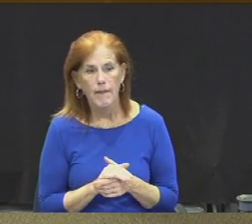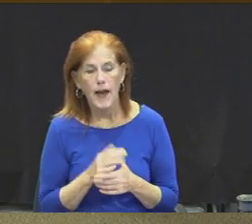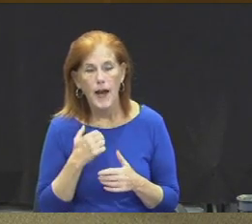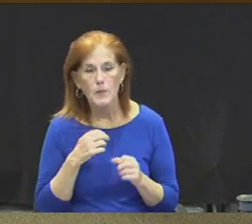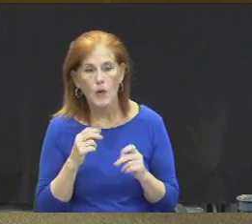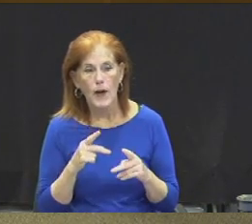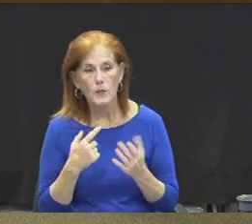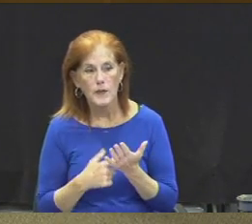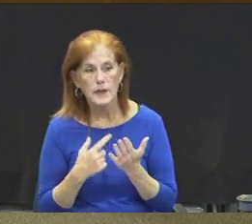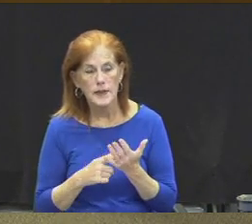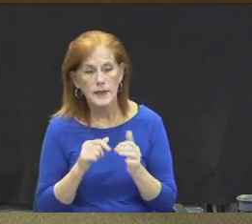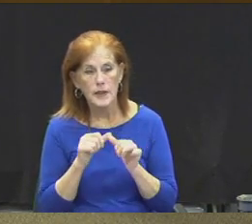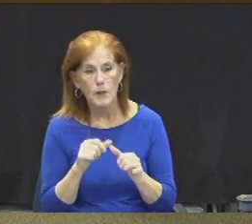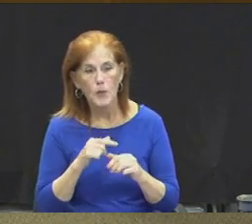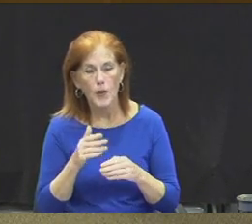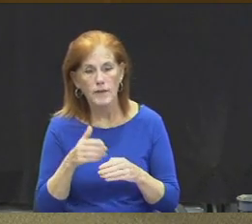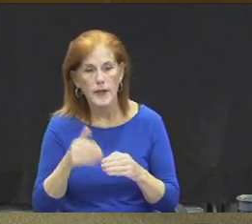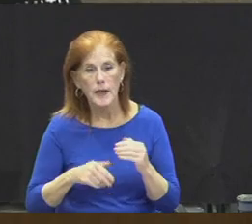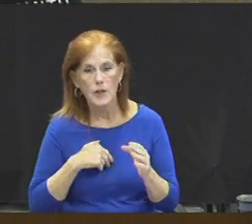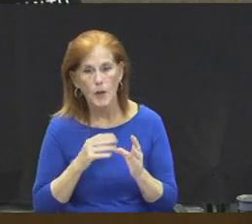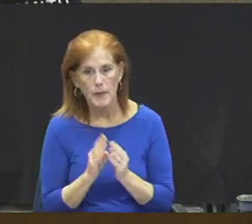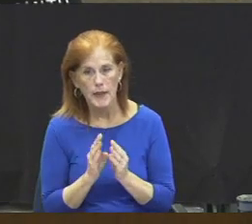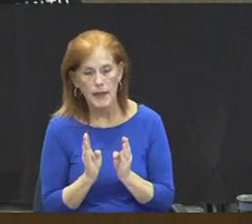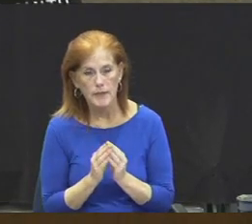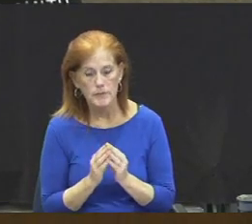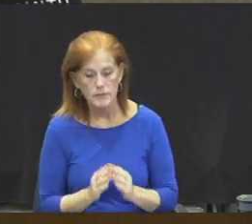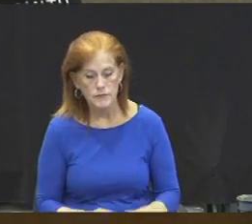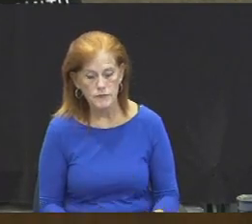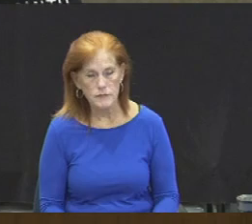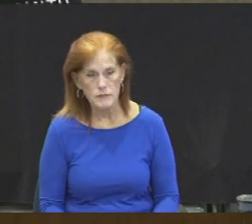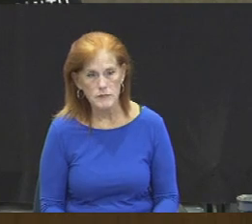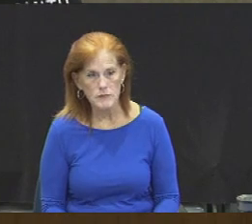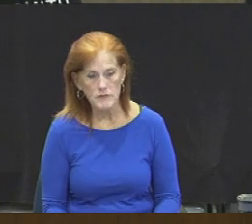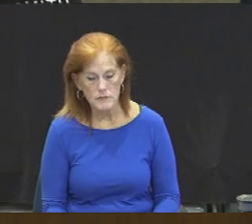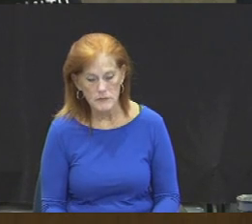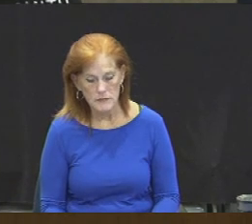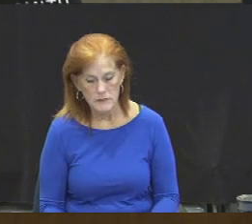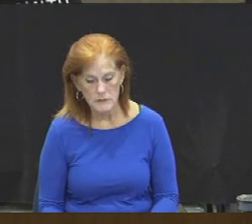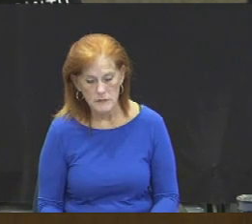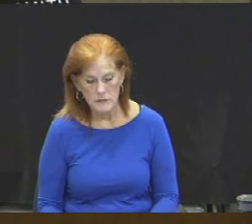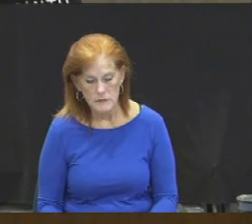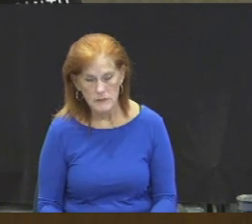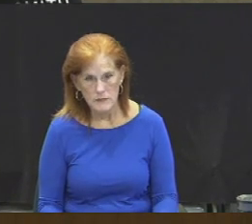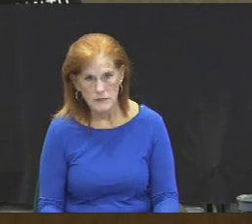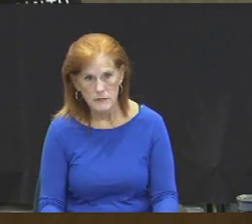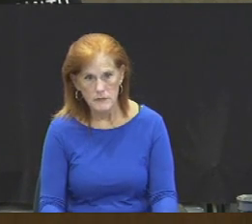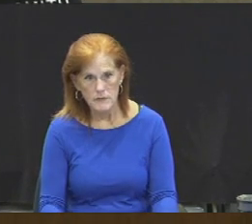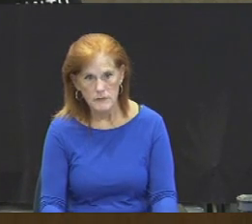with the discussion going on, but we need to end our meeting, technically speaking.